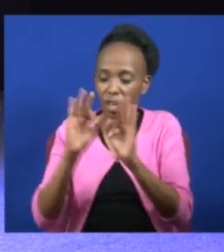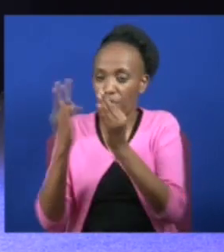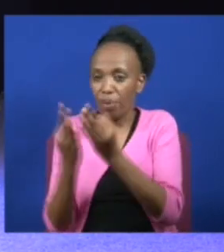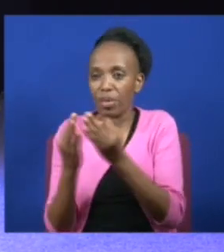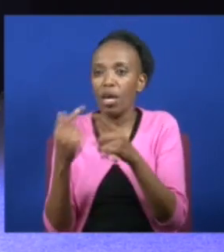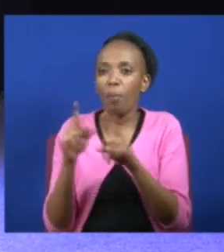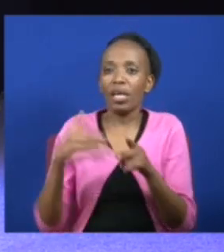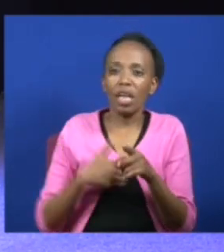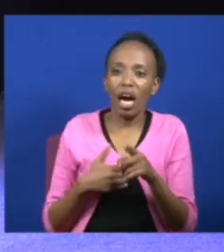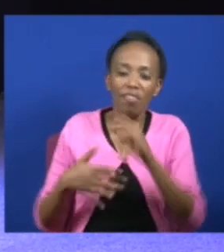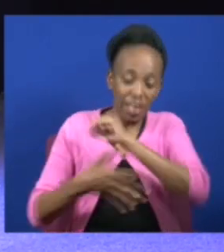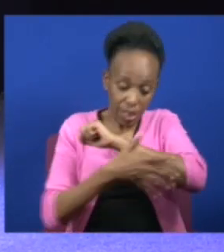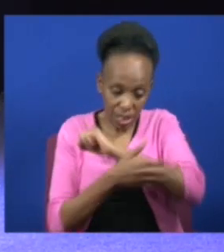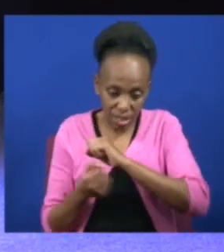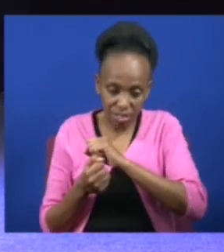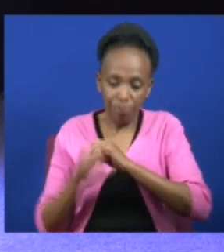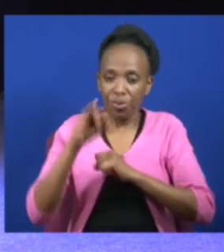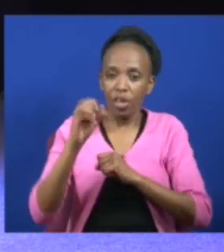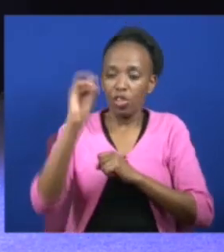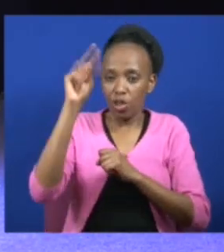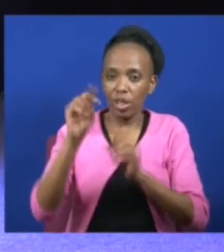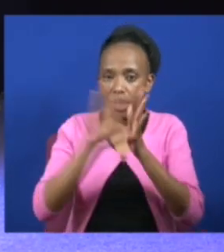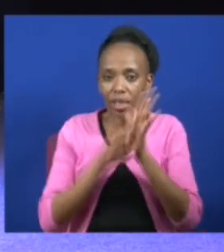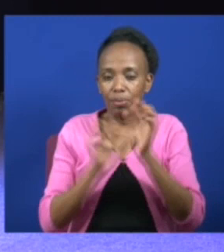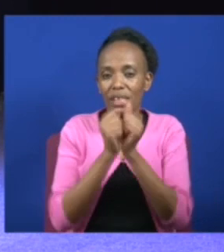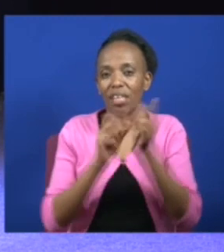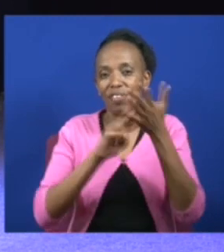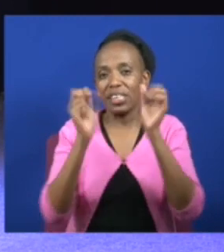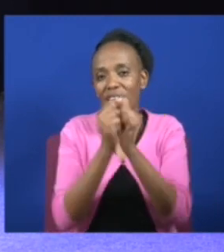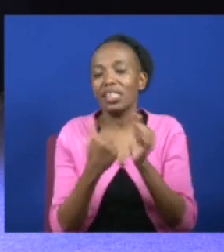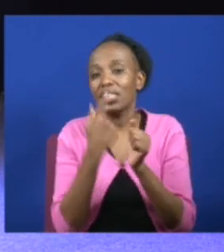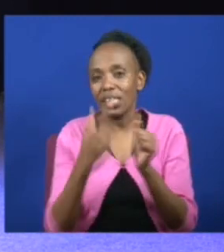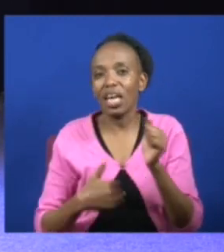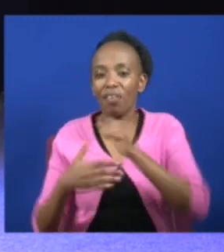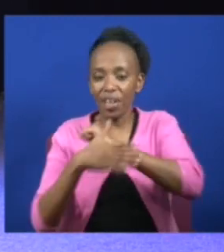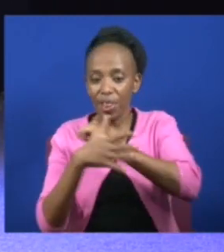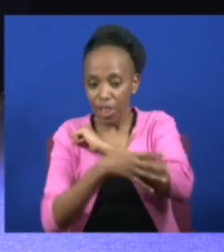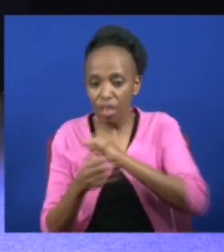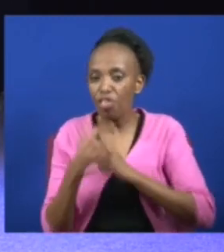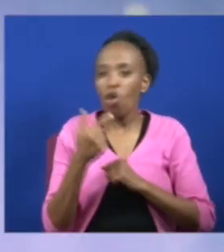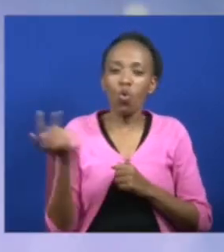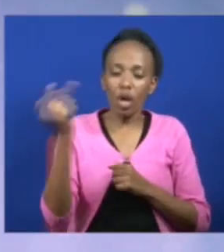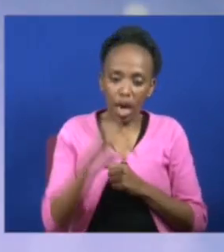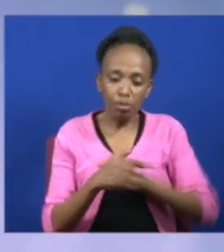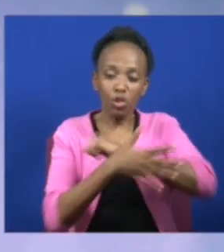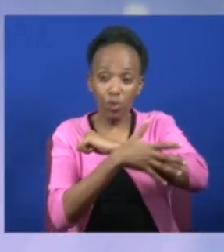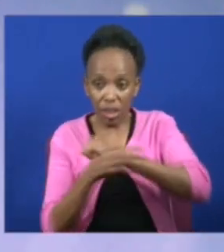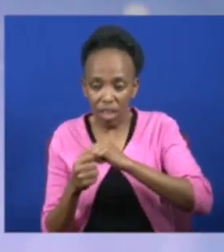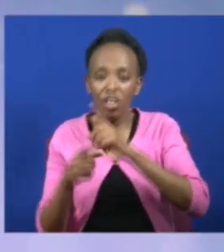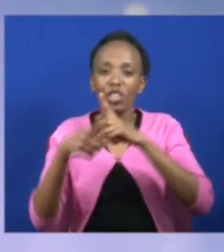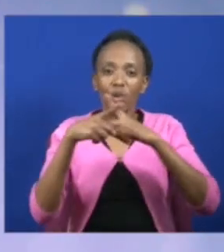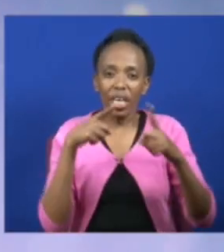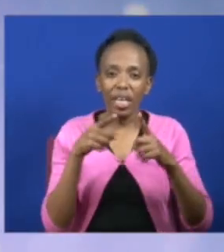family. But we have a thief. John 10:10 tells us we have a thief who comes to steal,